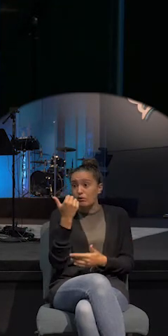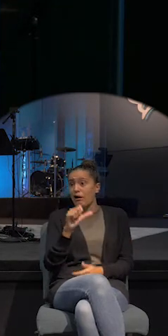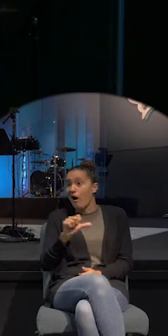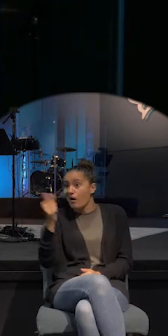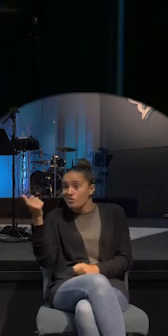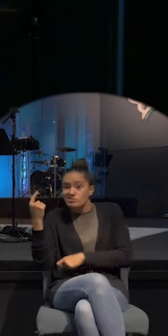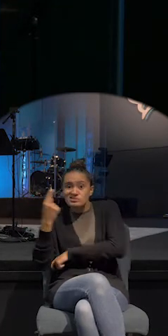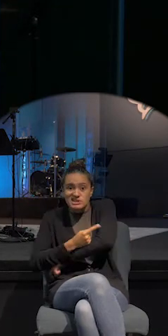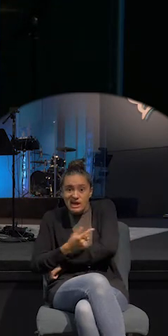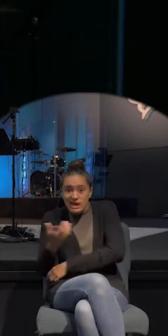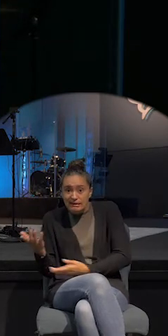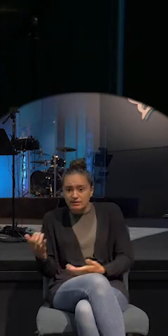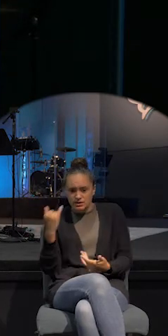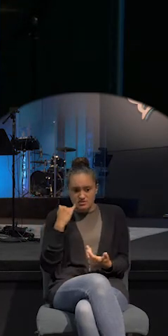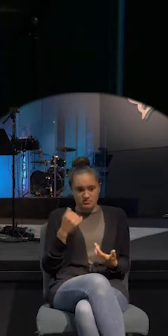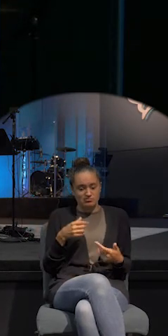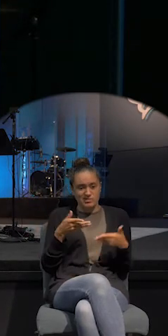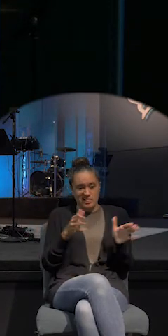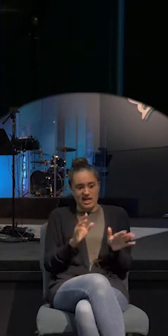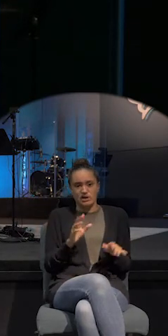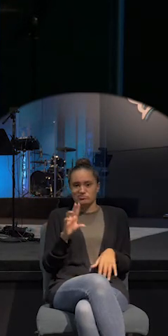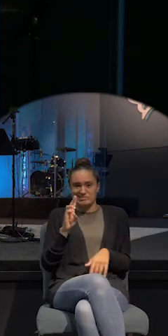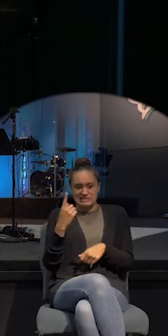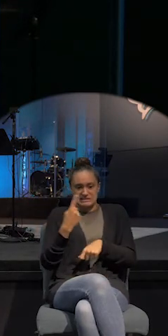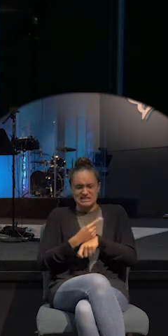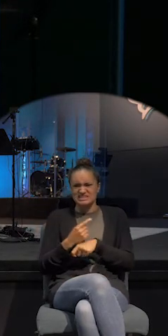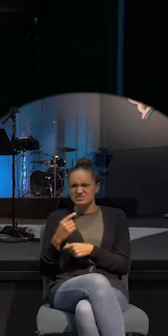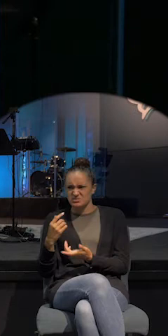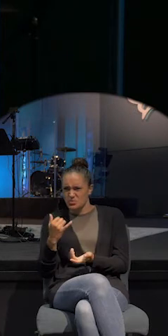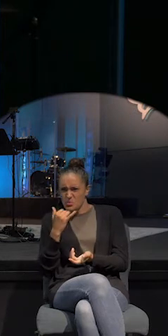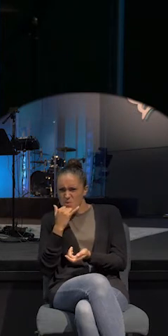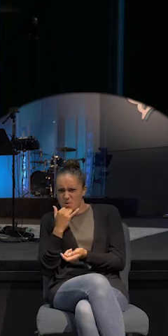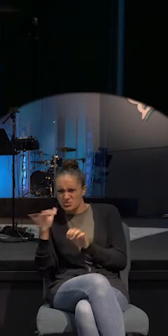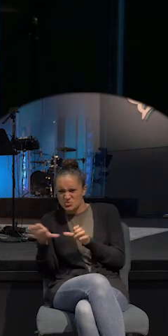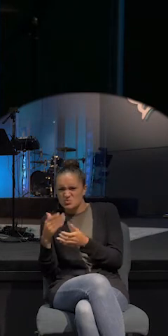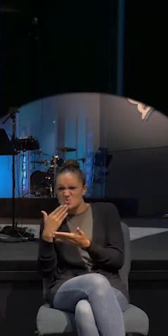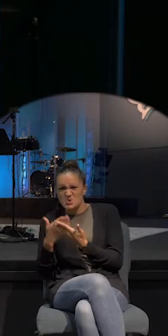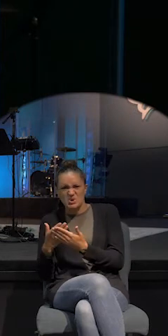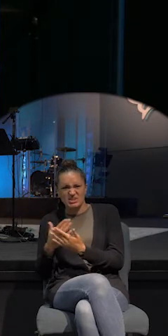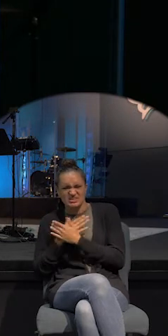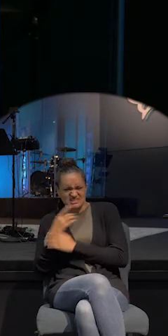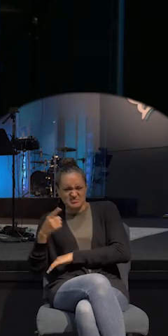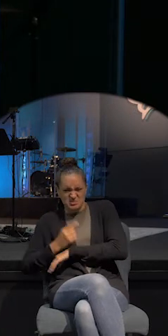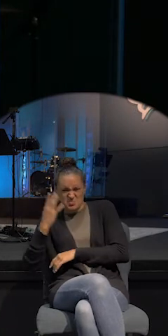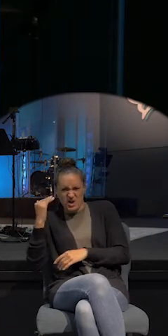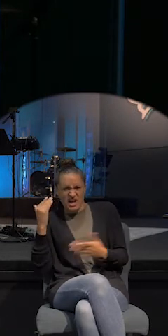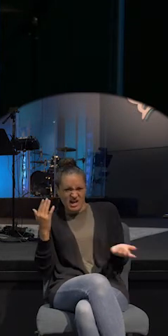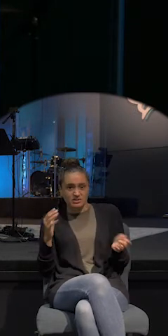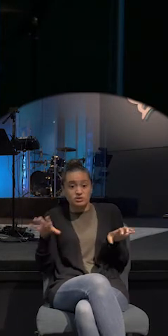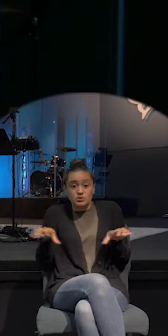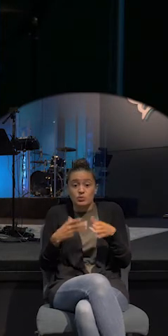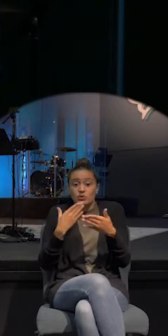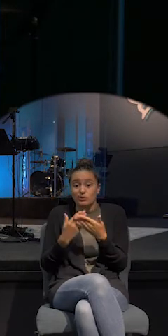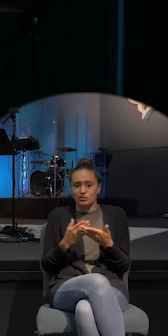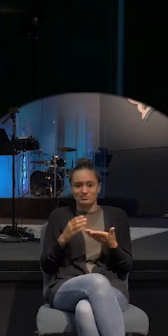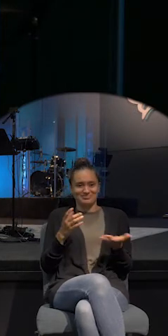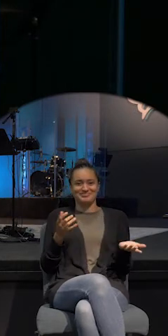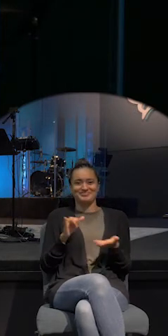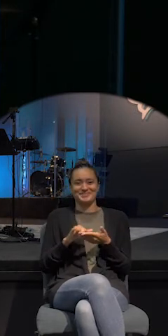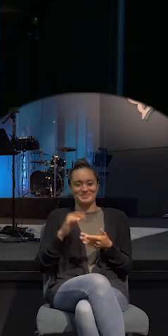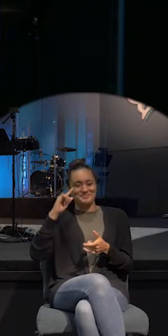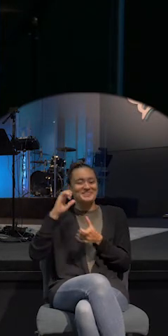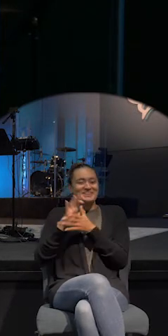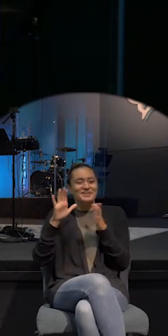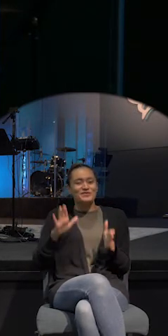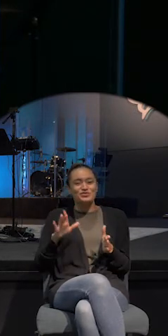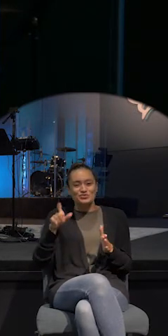day? And if it is, then why is it wrong to do good on the Sabbath? Because doing good is really what believers are supposed to do.